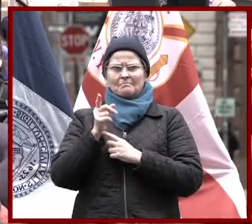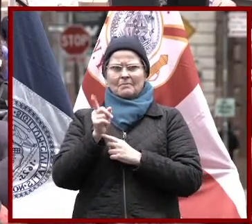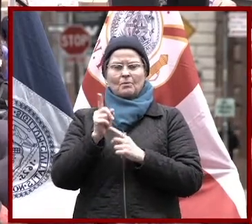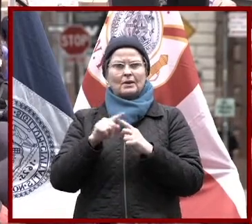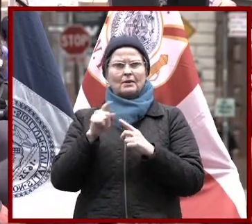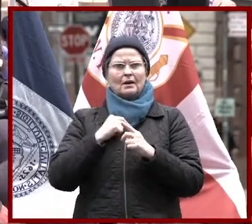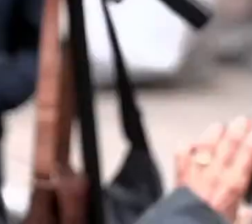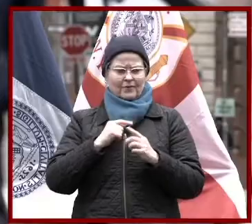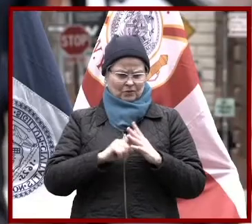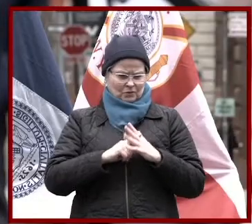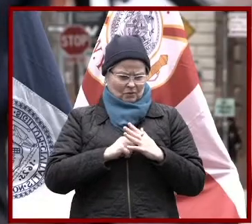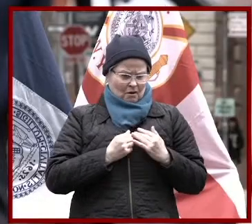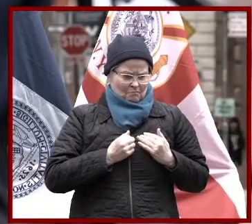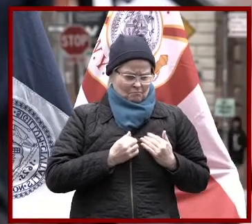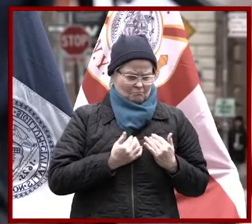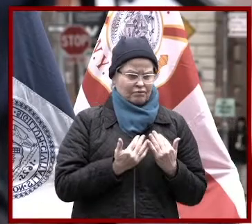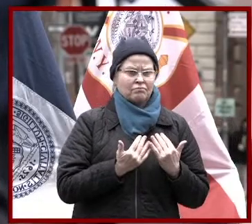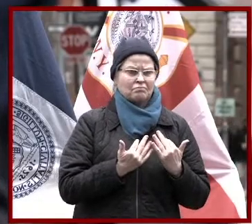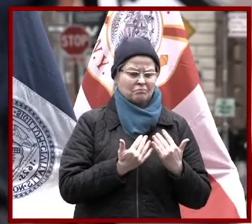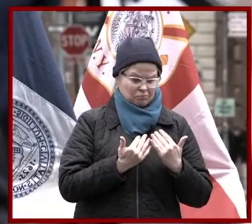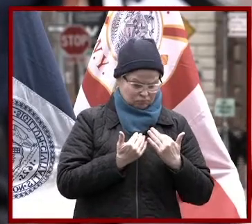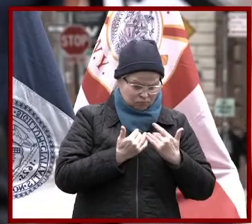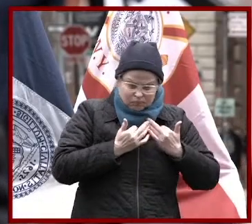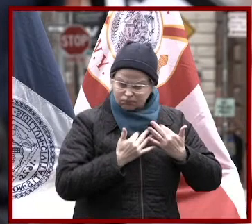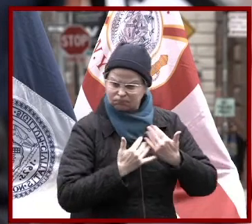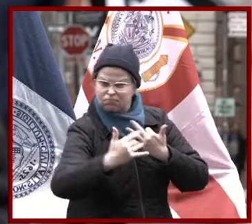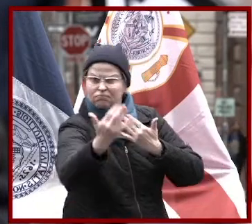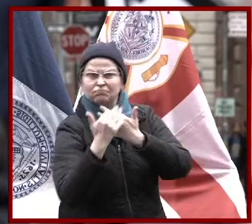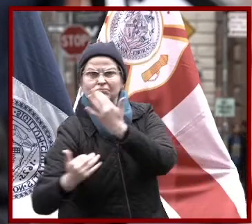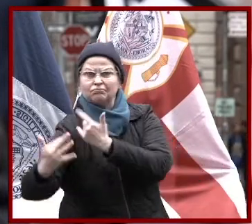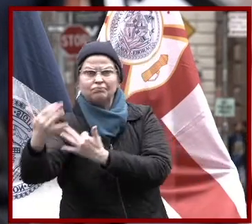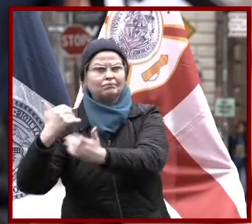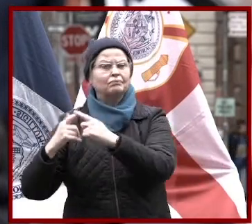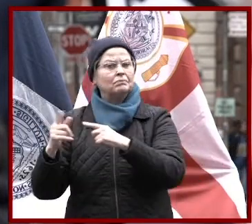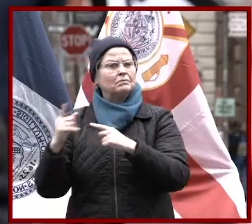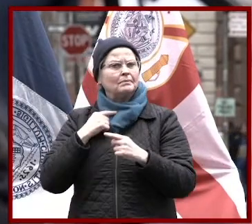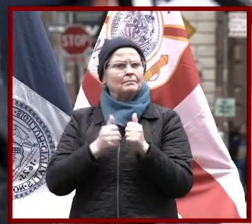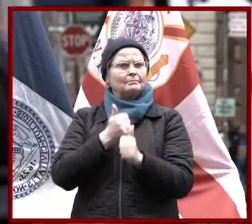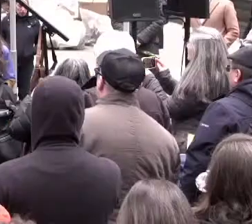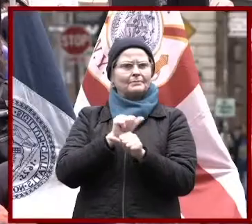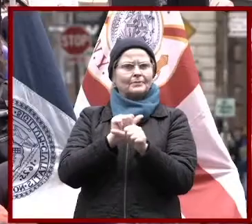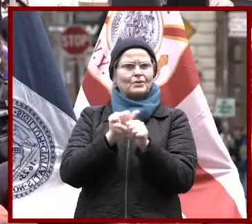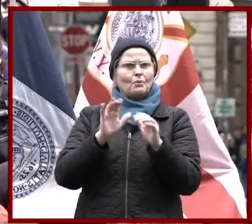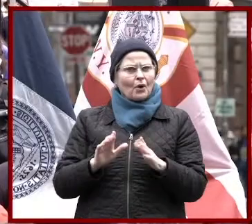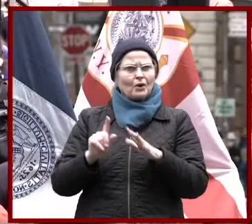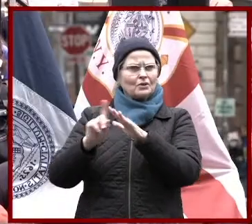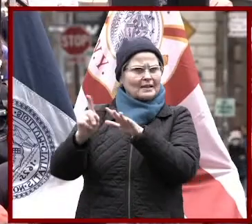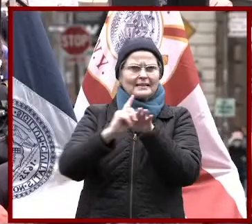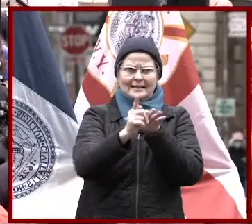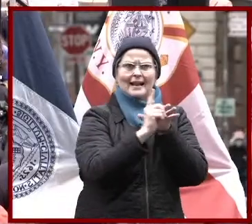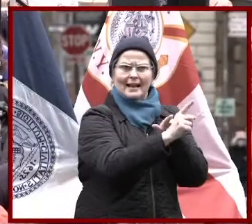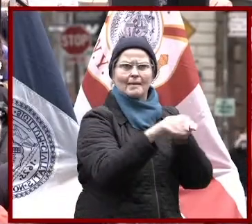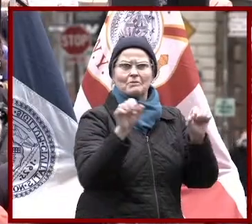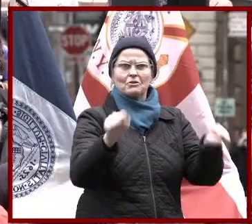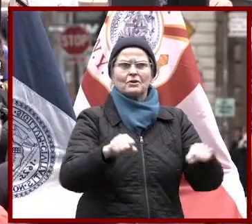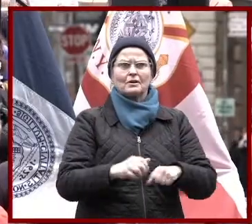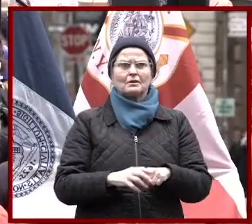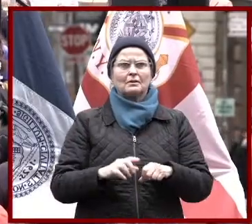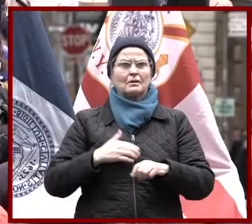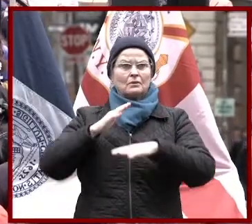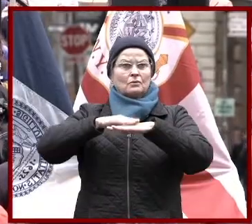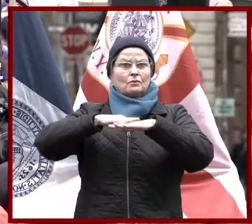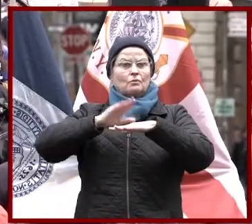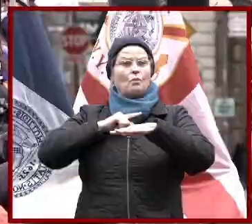fire and when it began to spread gave most of these workers the chance to escape. A warning was sent to the